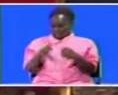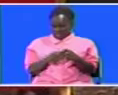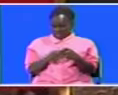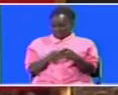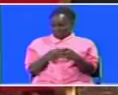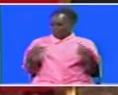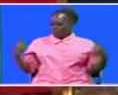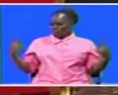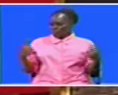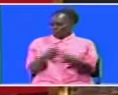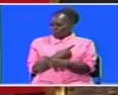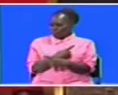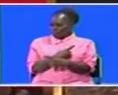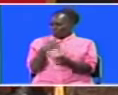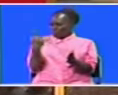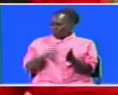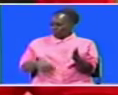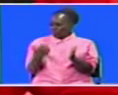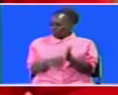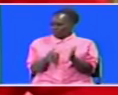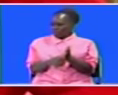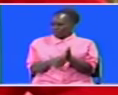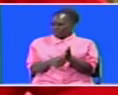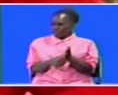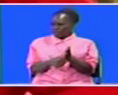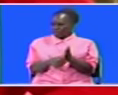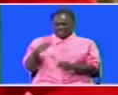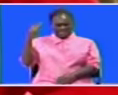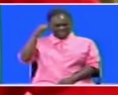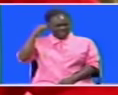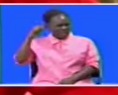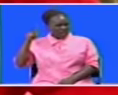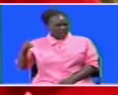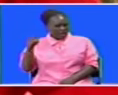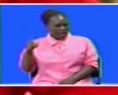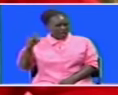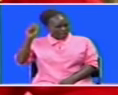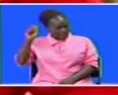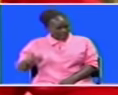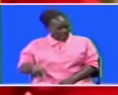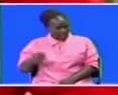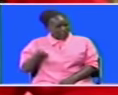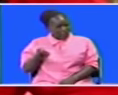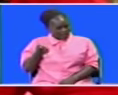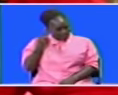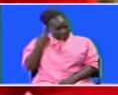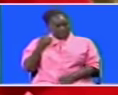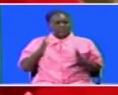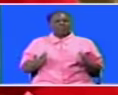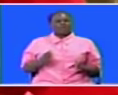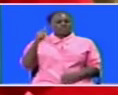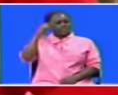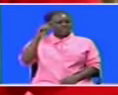something amiss with the president's temperament? That is his thinking. You know, you must understand a man and